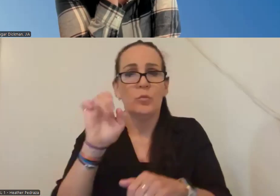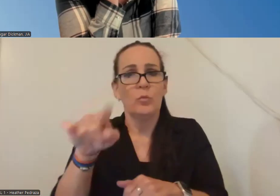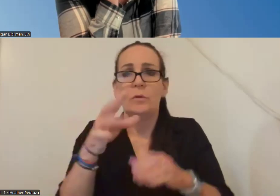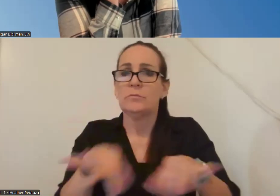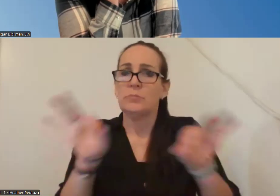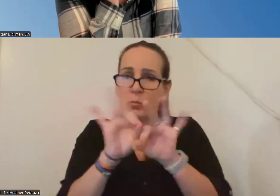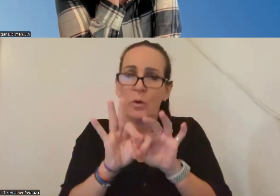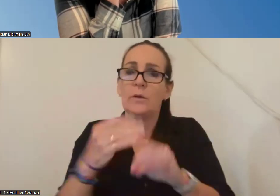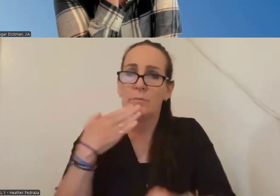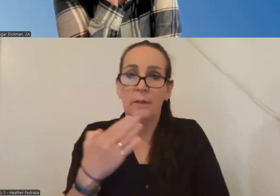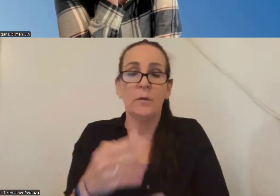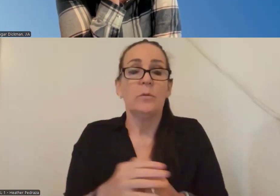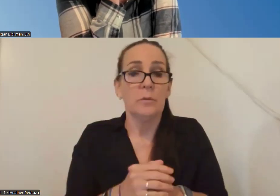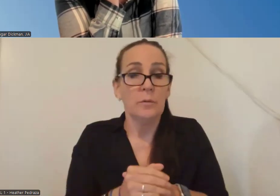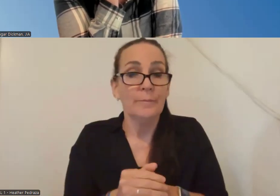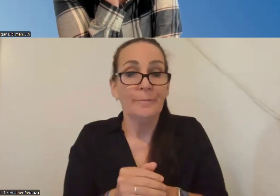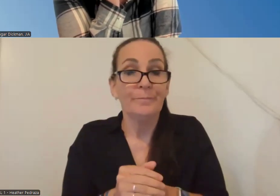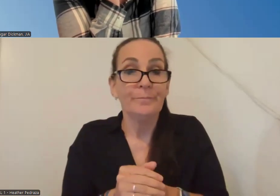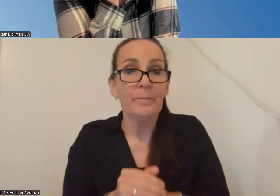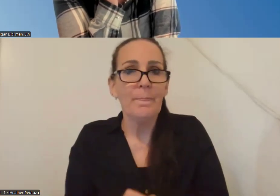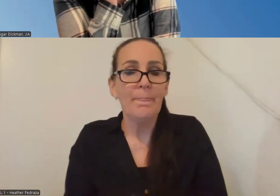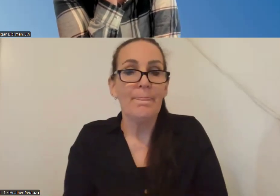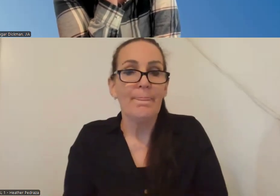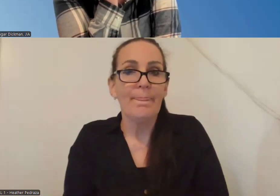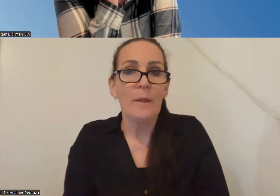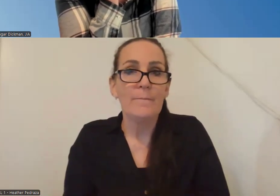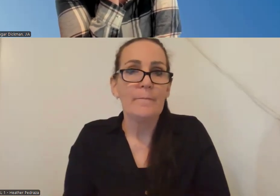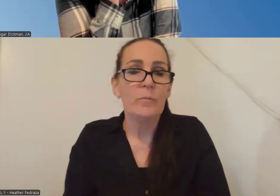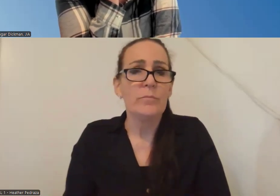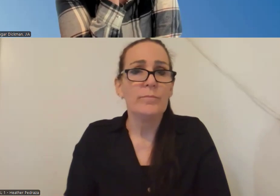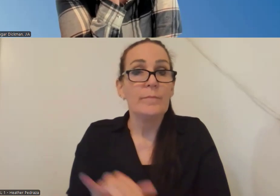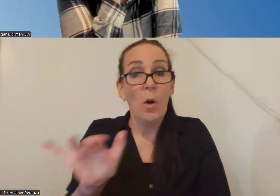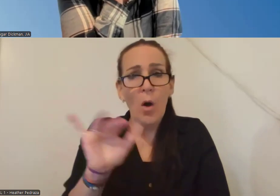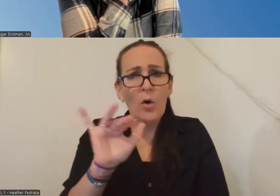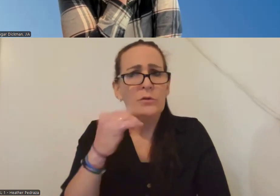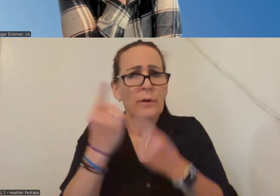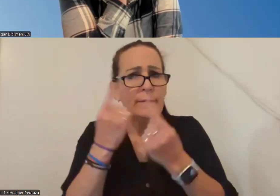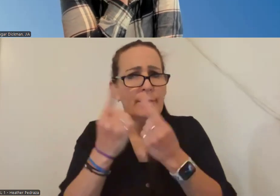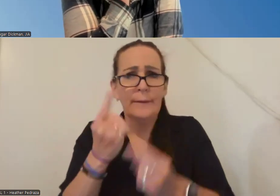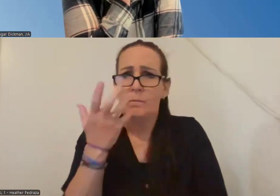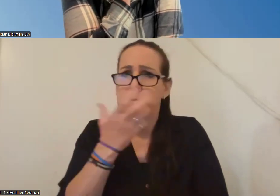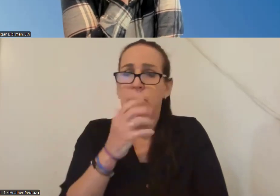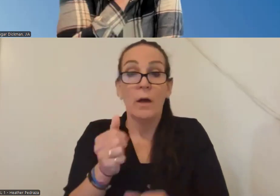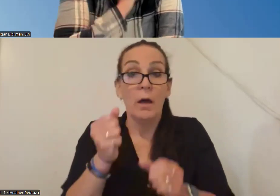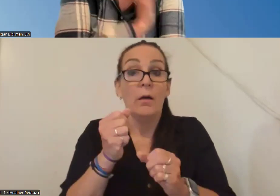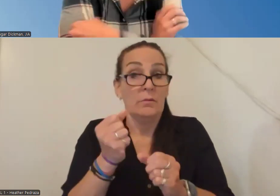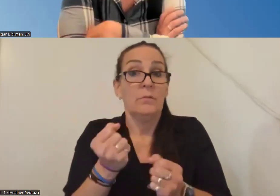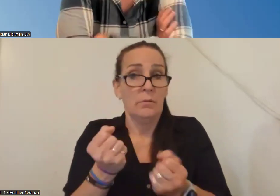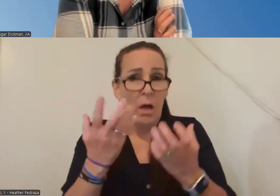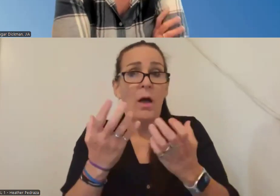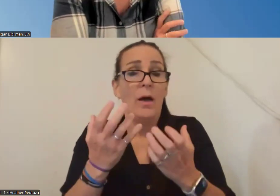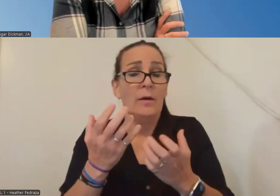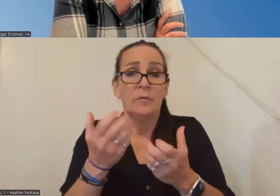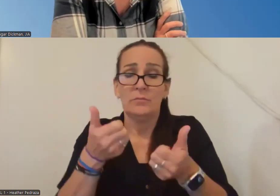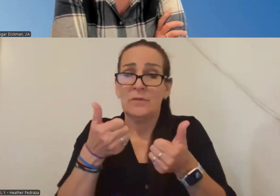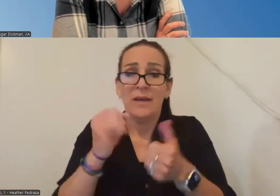Um, um, and I think that there was a lot. It could take a while to address